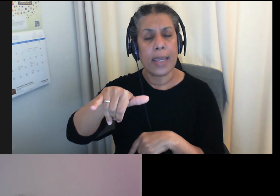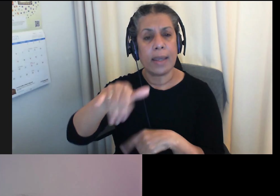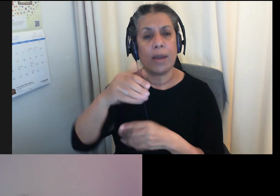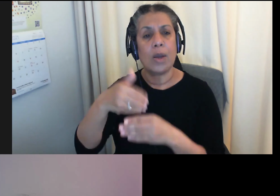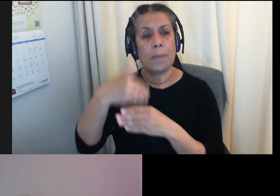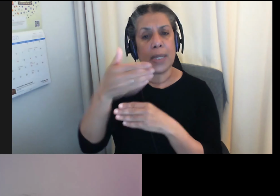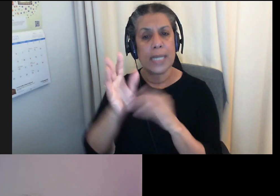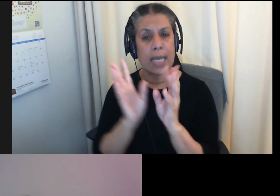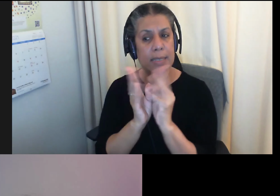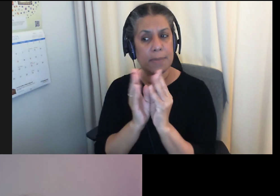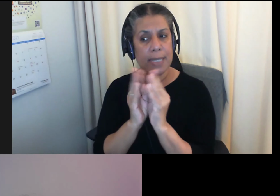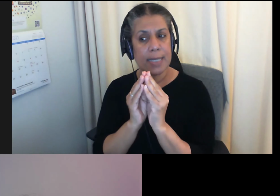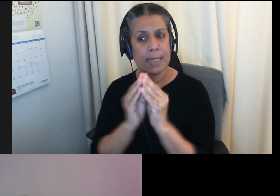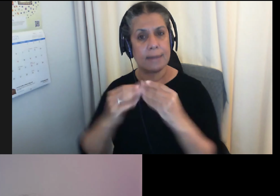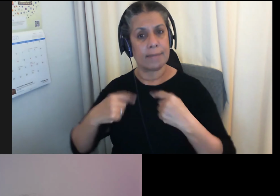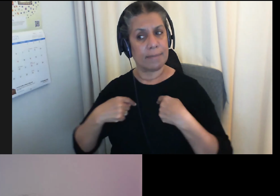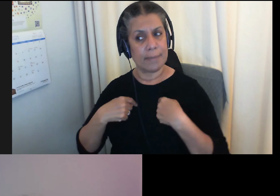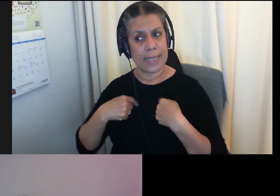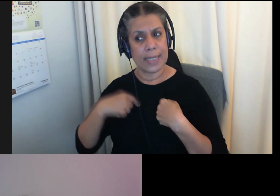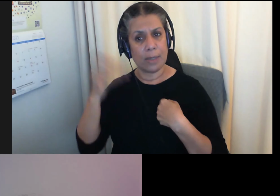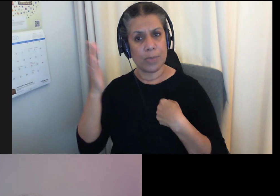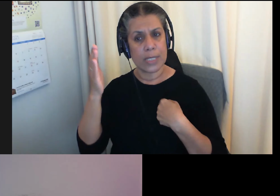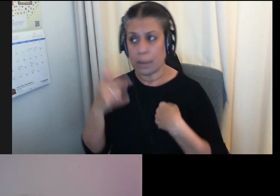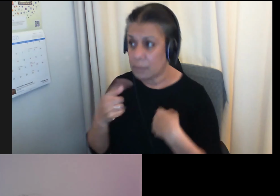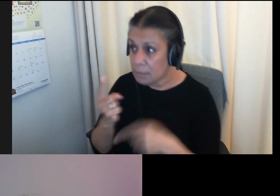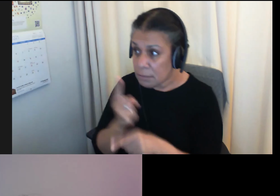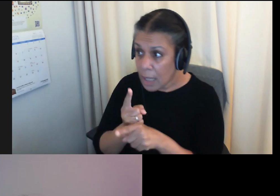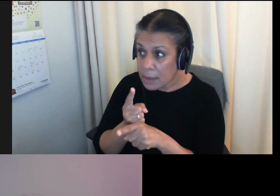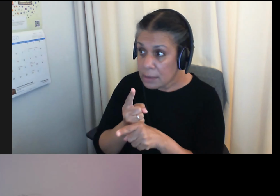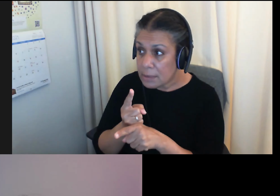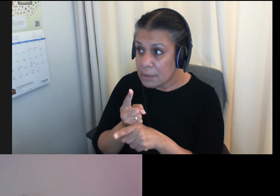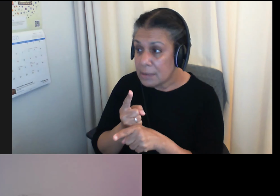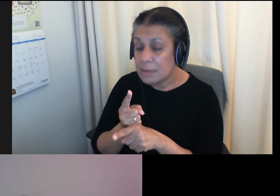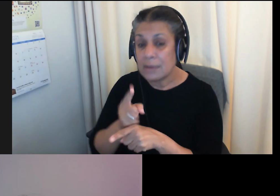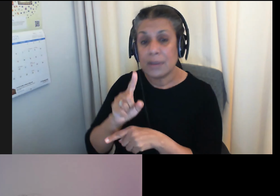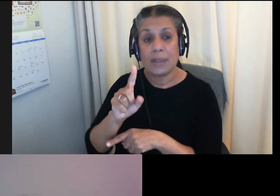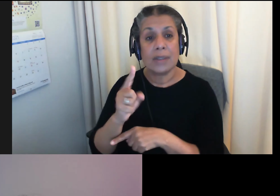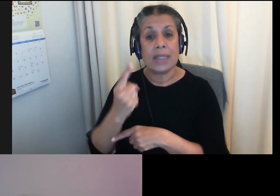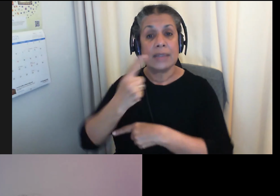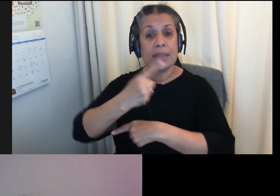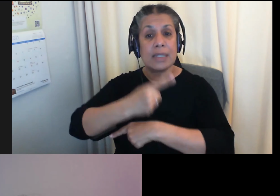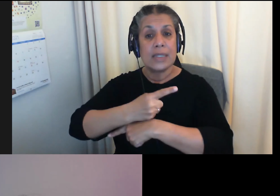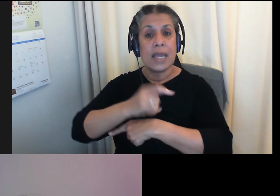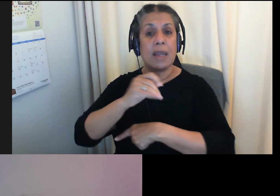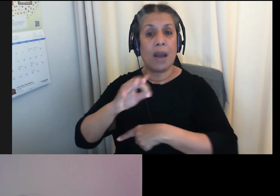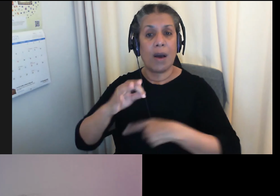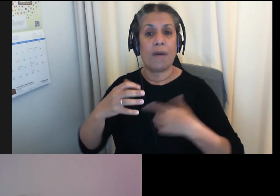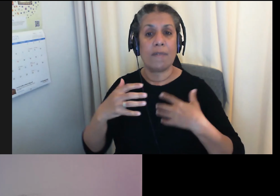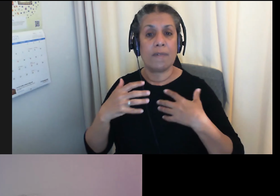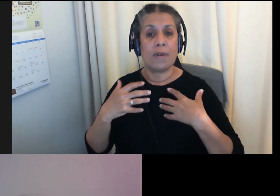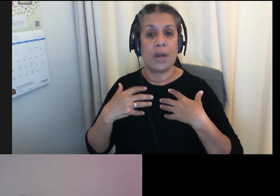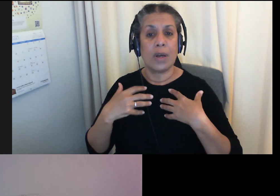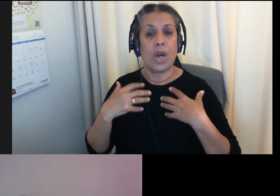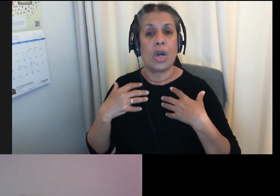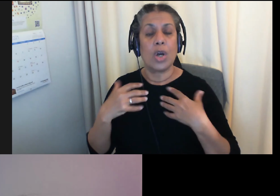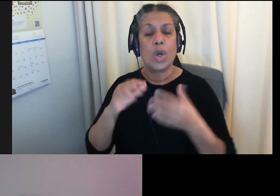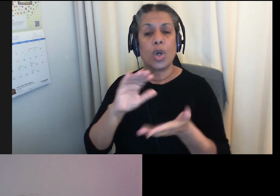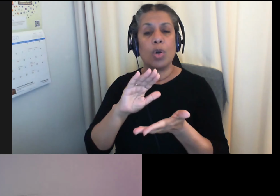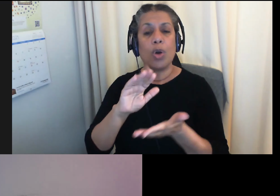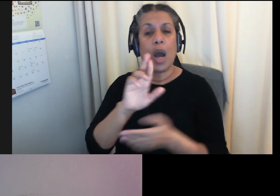which I believe I'm giving. Is that right? On the data on recovery community centers. So some of the science on recovery community